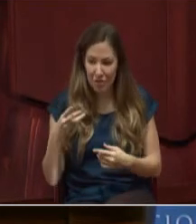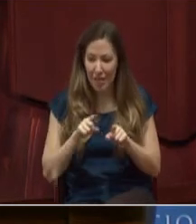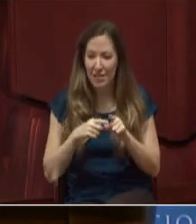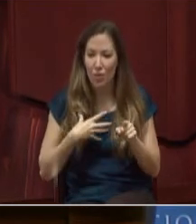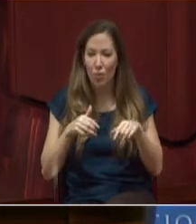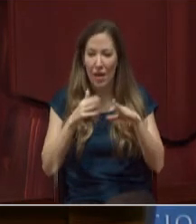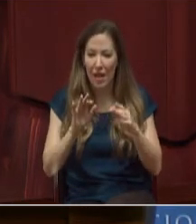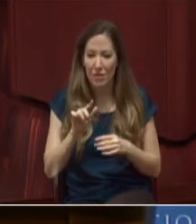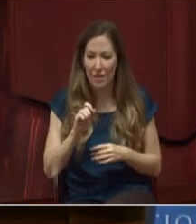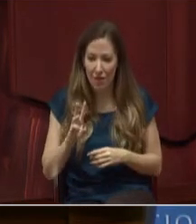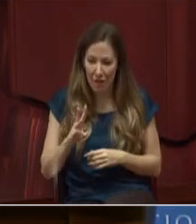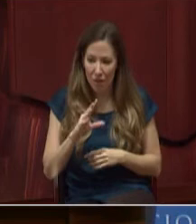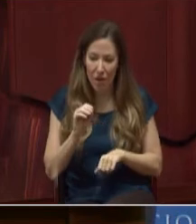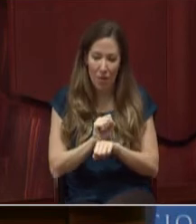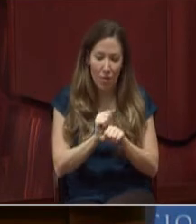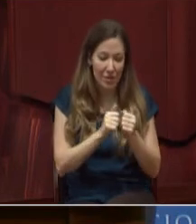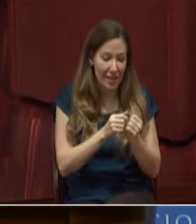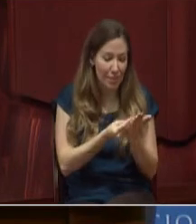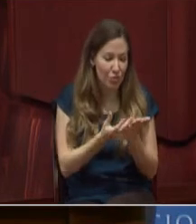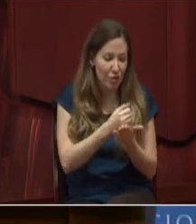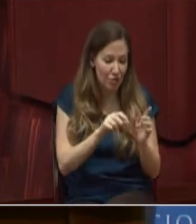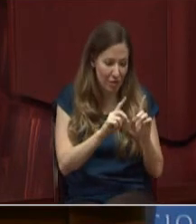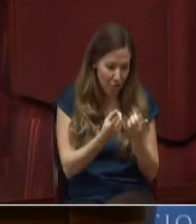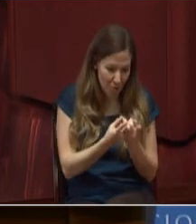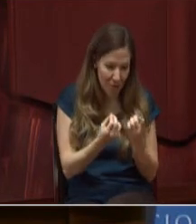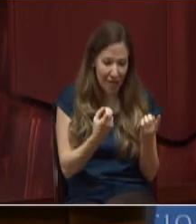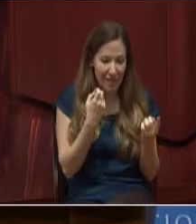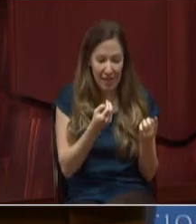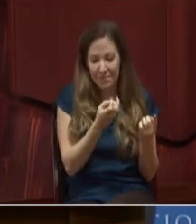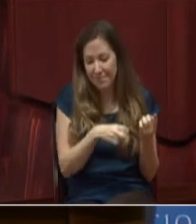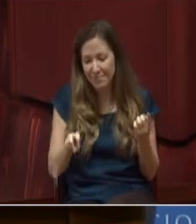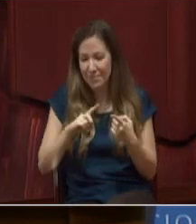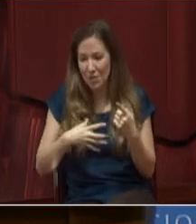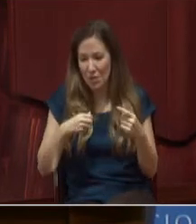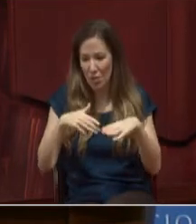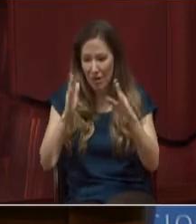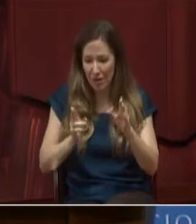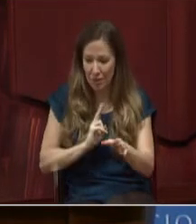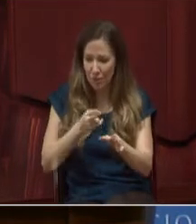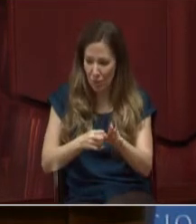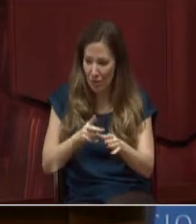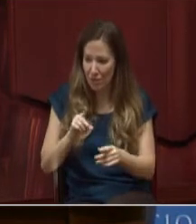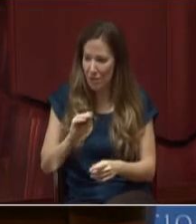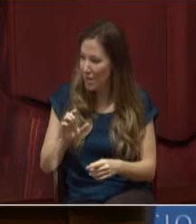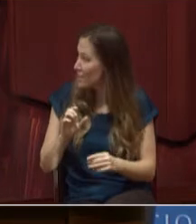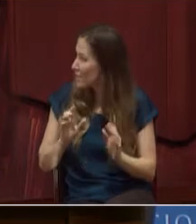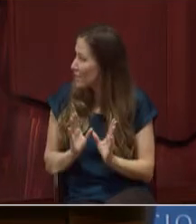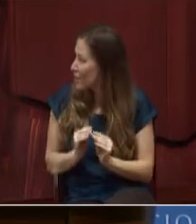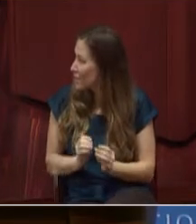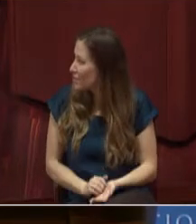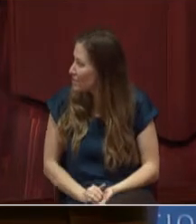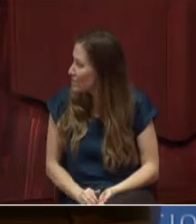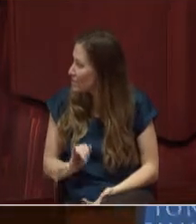Volcker at the Treasury Department, and then moved to the White House to join John Ehrlichman as an associate director of the Domestic Council. Jeff